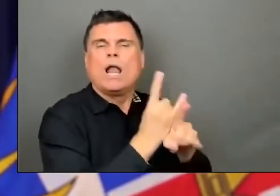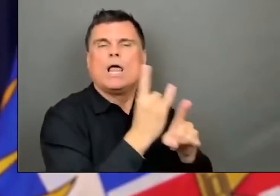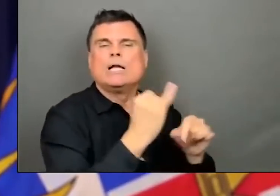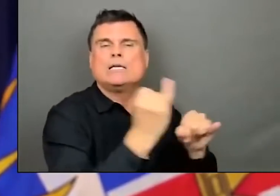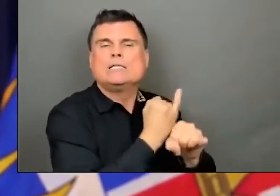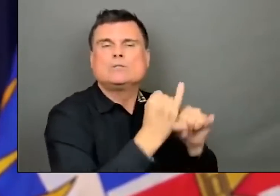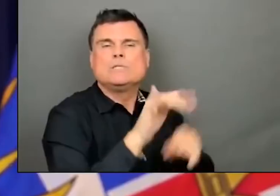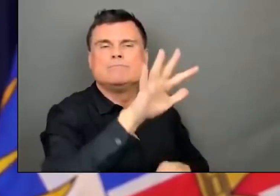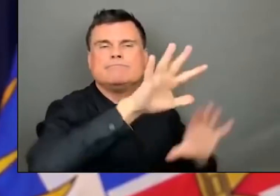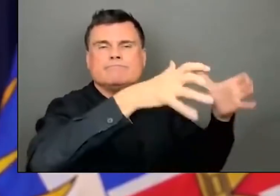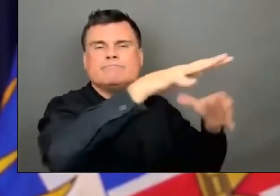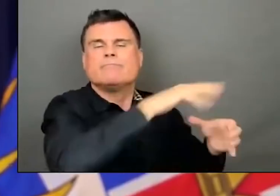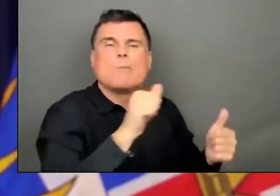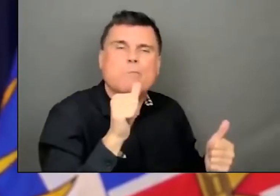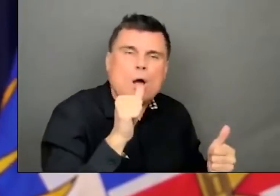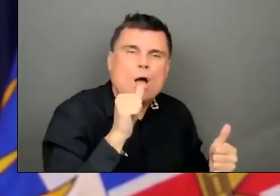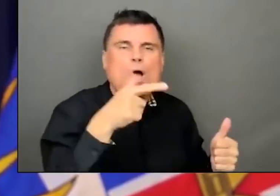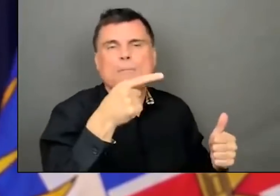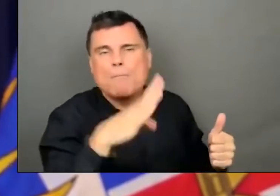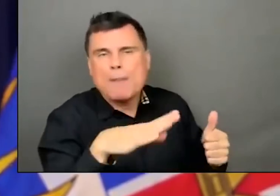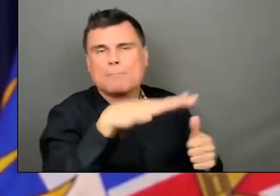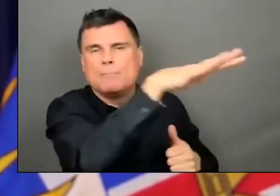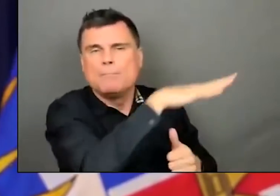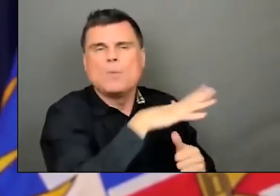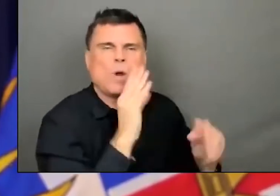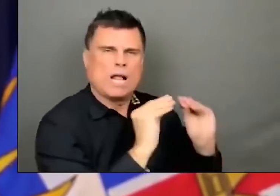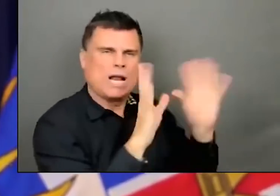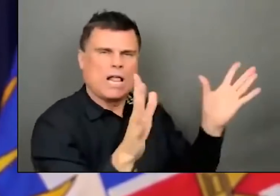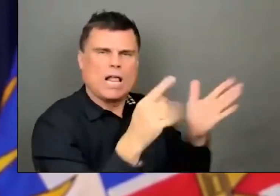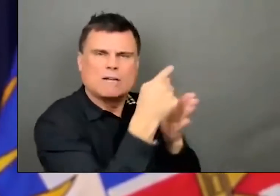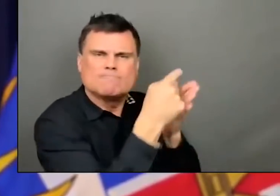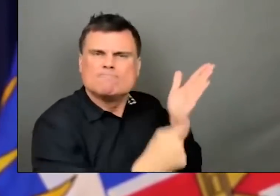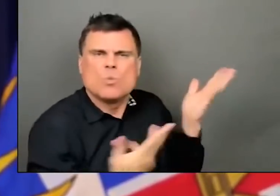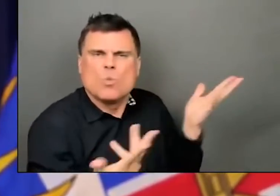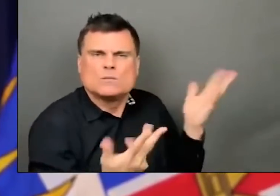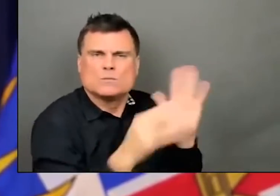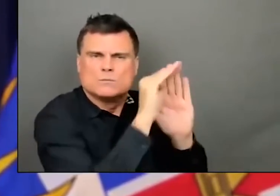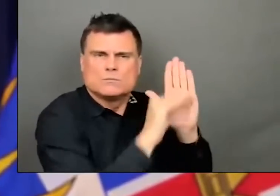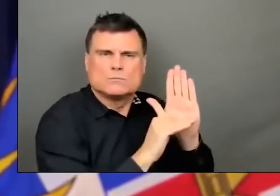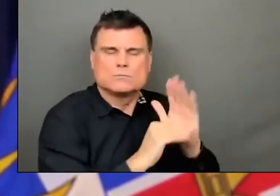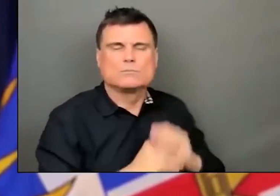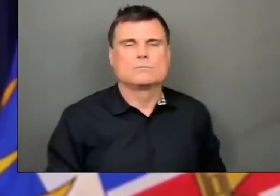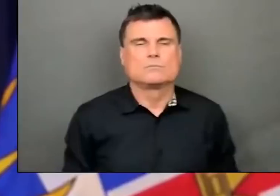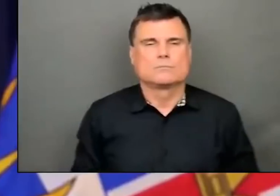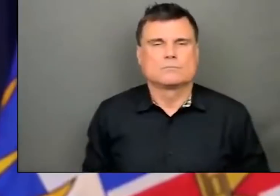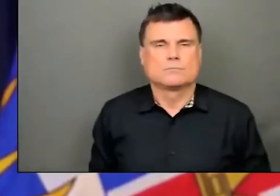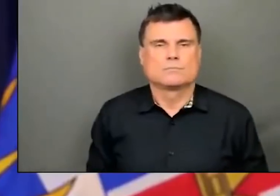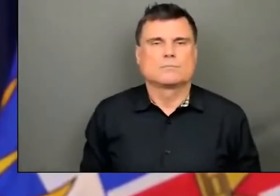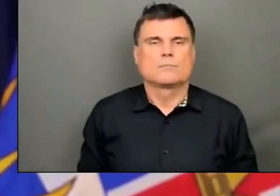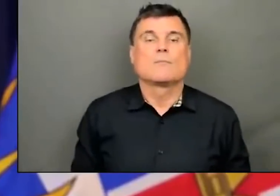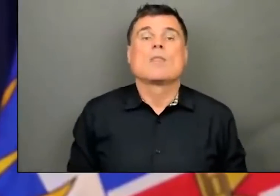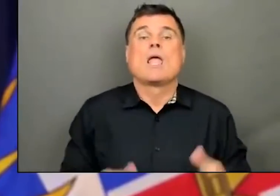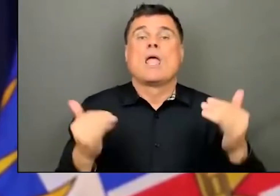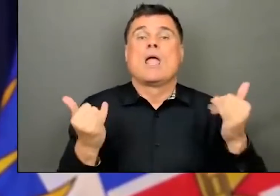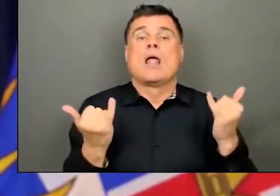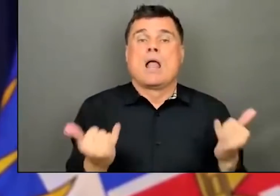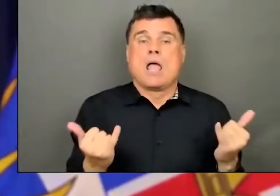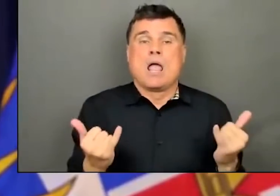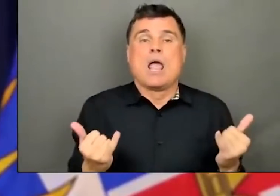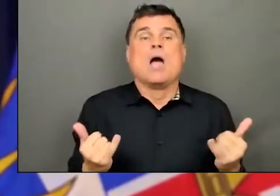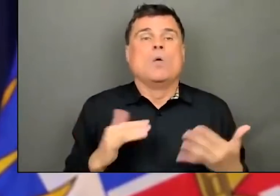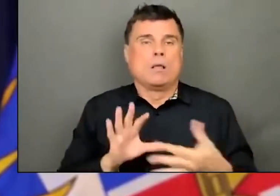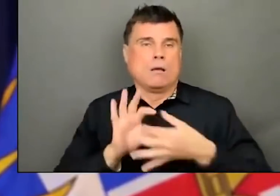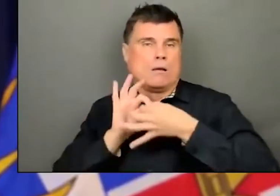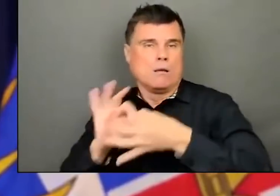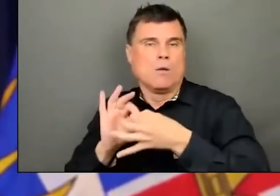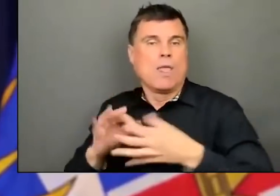colleges, the regulated health professionals, to ensure that regulated health professionals in the community are also vaccinated.